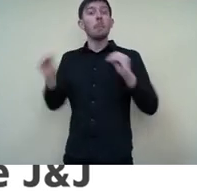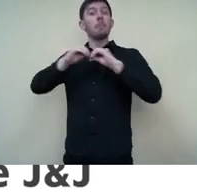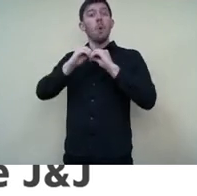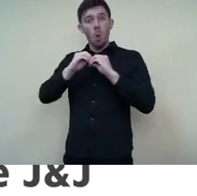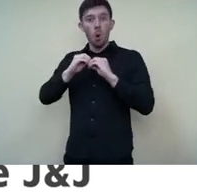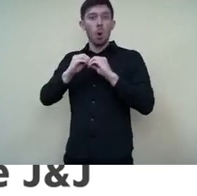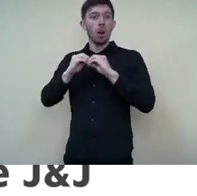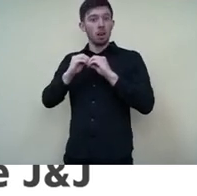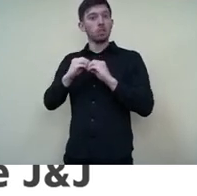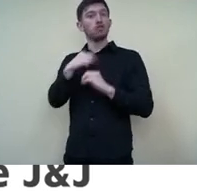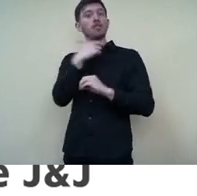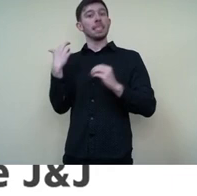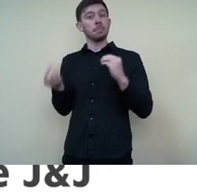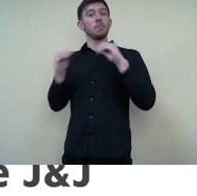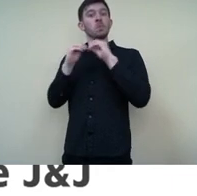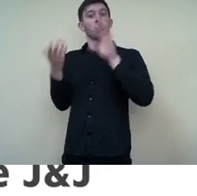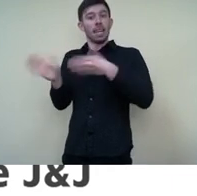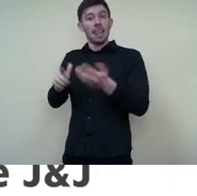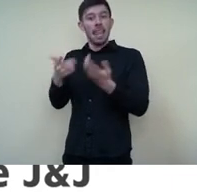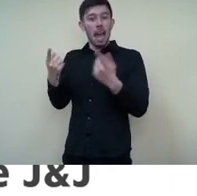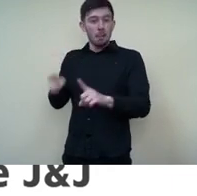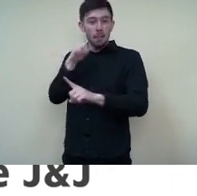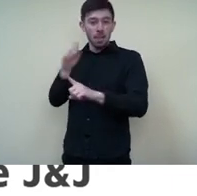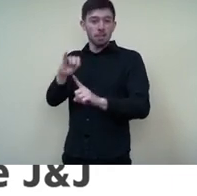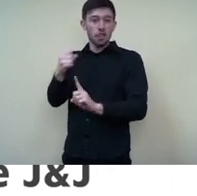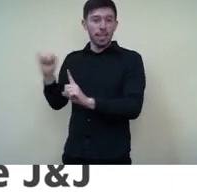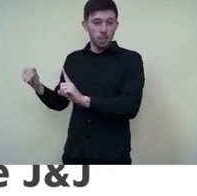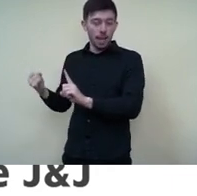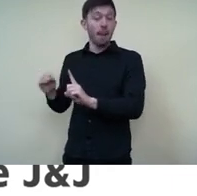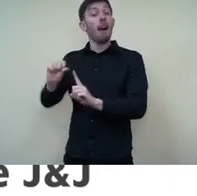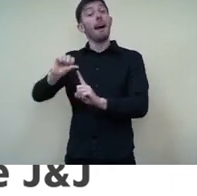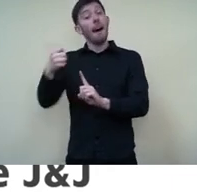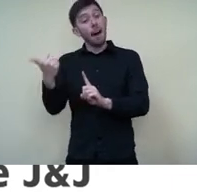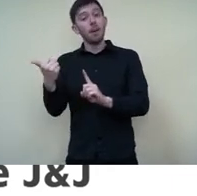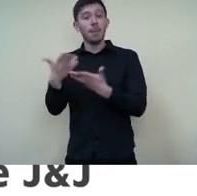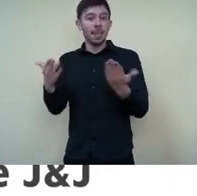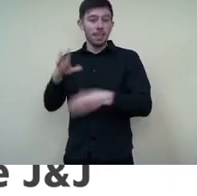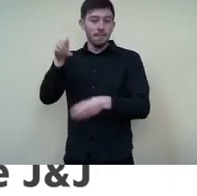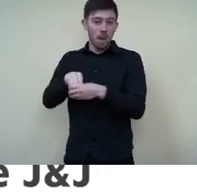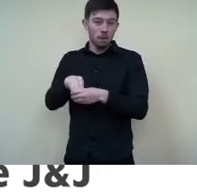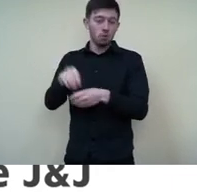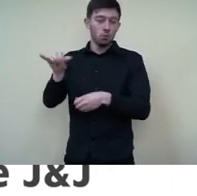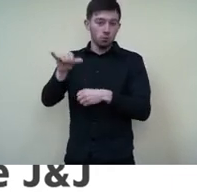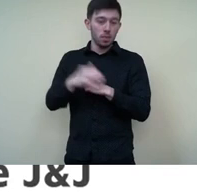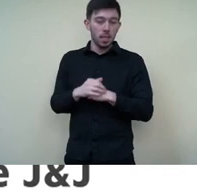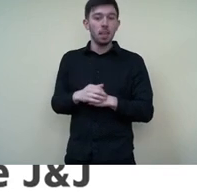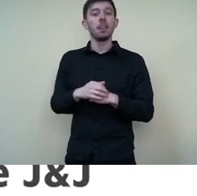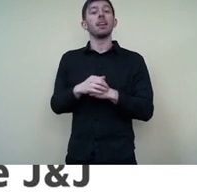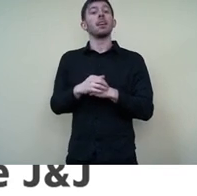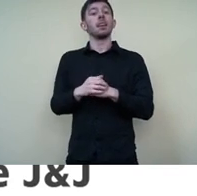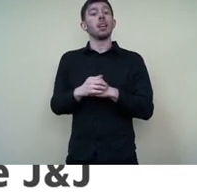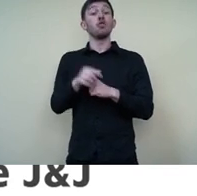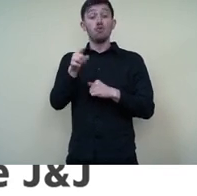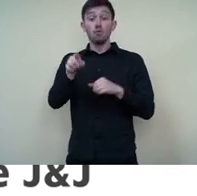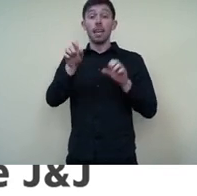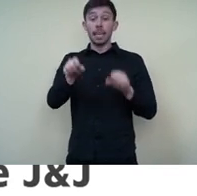J&J vaccine. There may be other confounding variables here as well. So confounding variables are variables that may be interfering your data